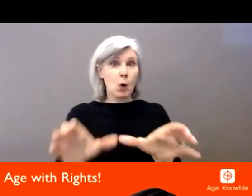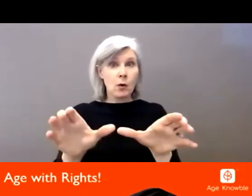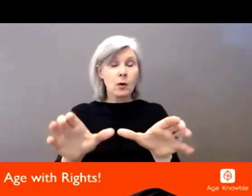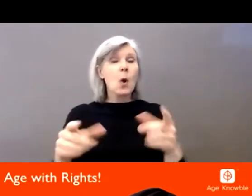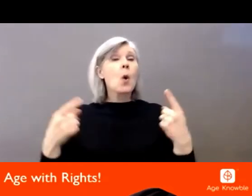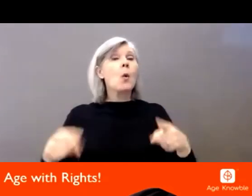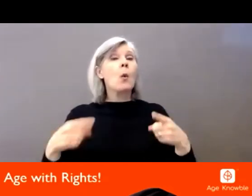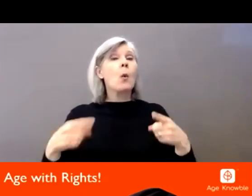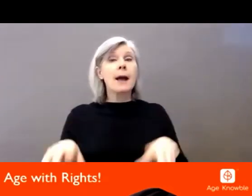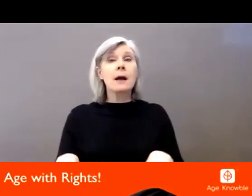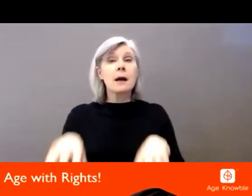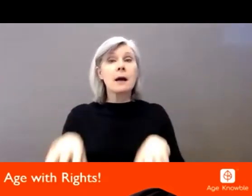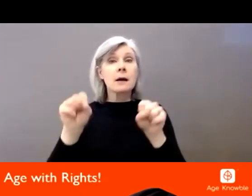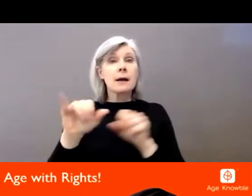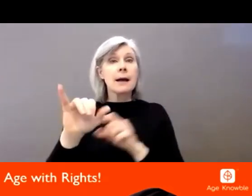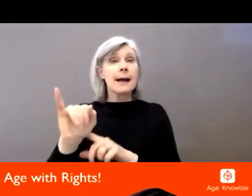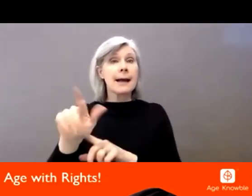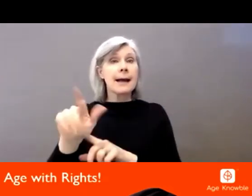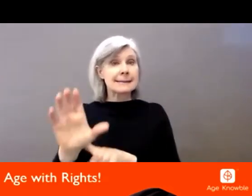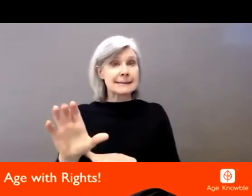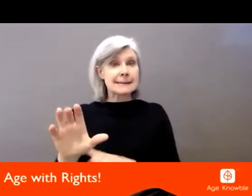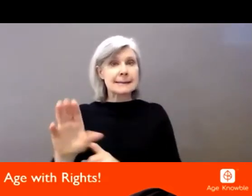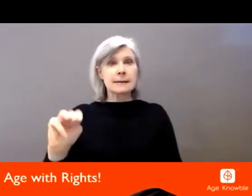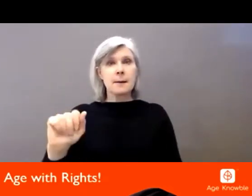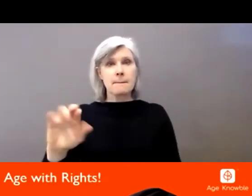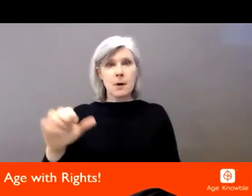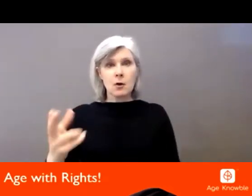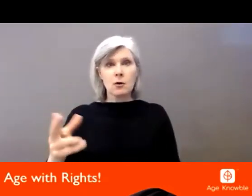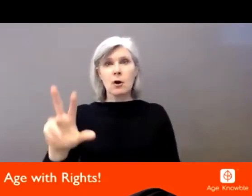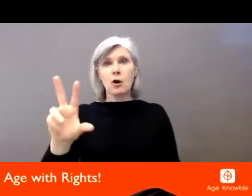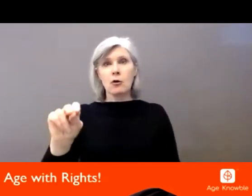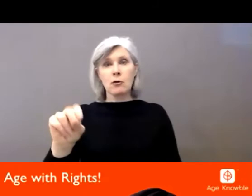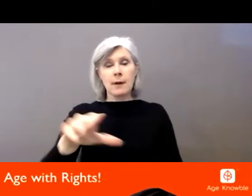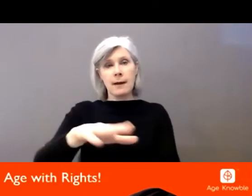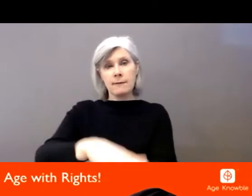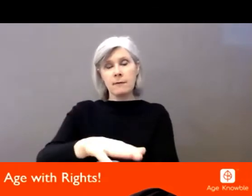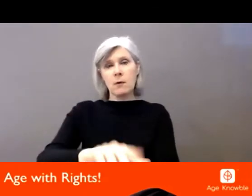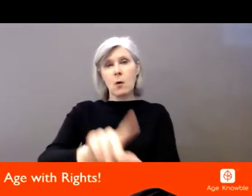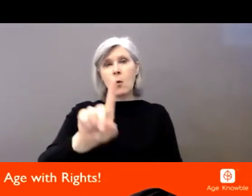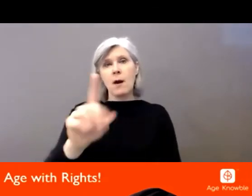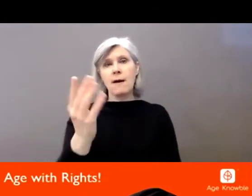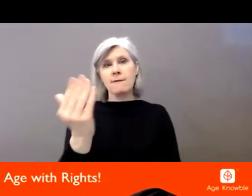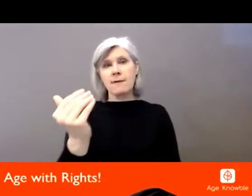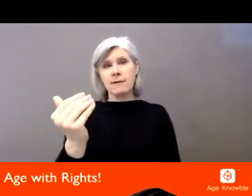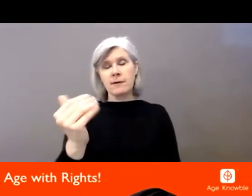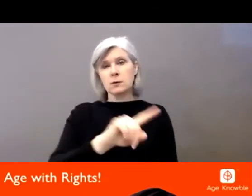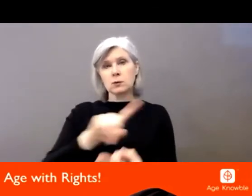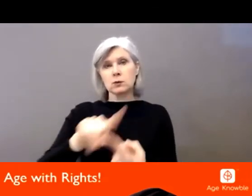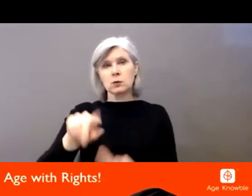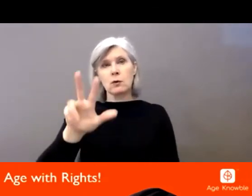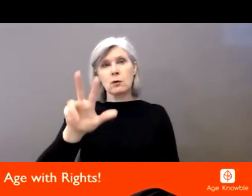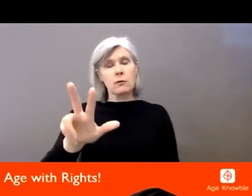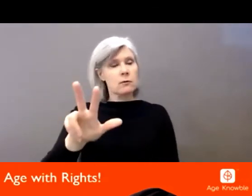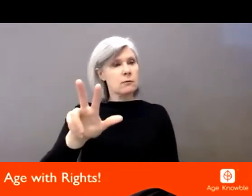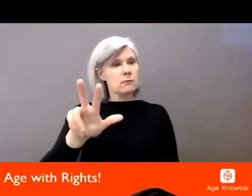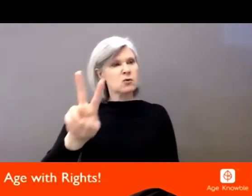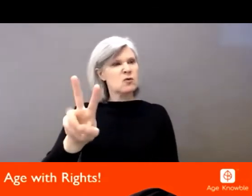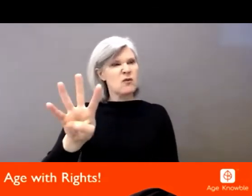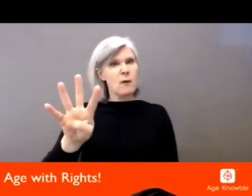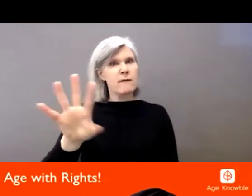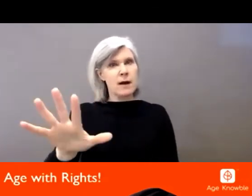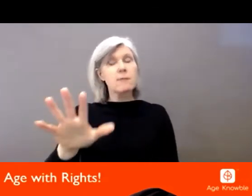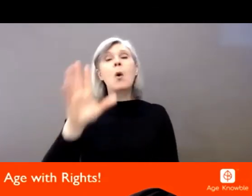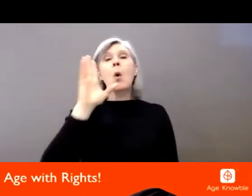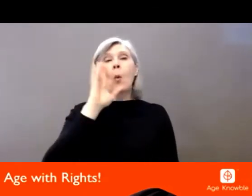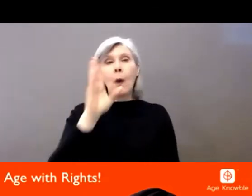for March 30th from 1:15 to 2:45, and we'll have it translated in French, Spanish, and American Sign